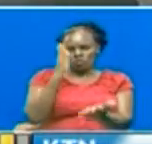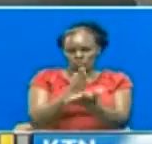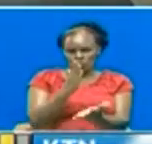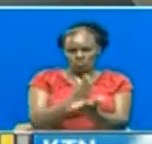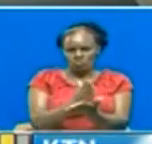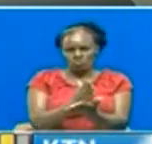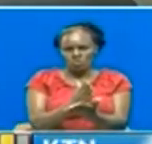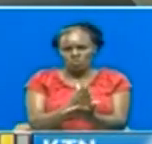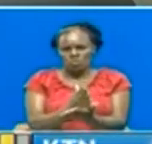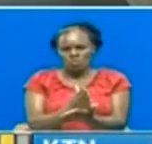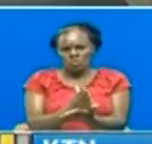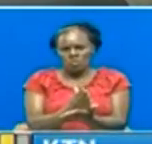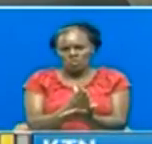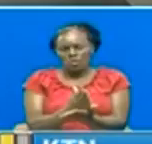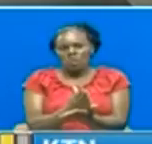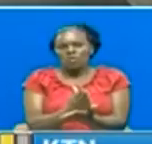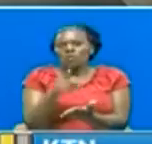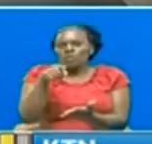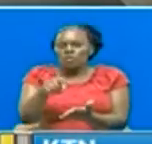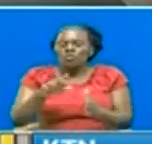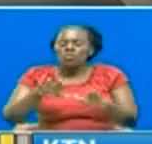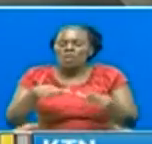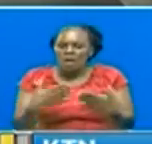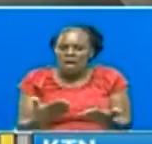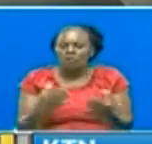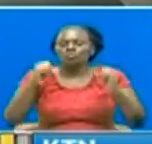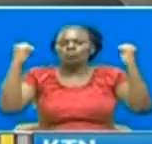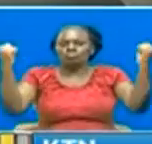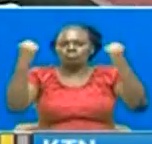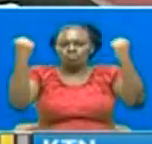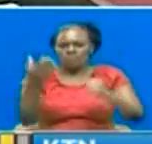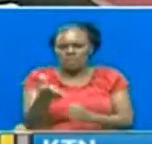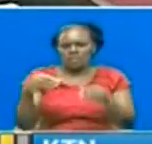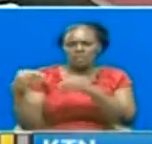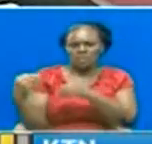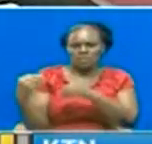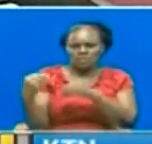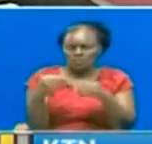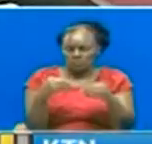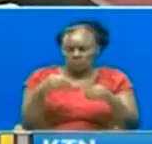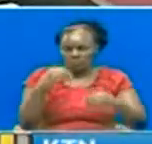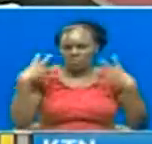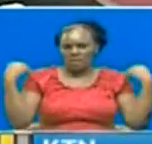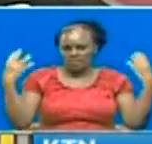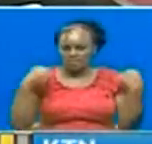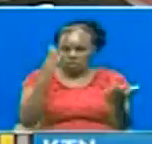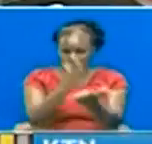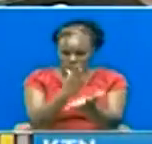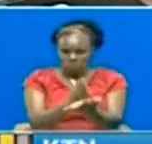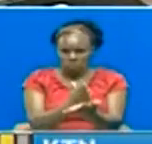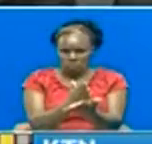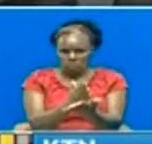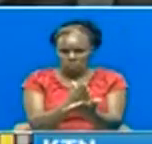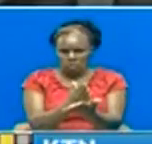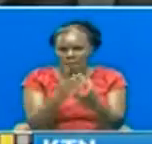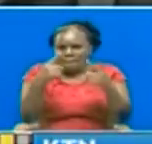lead this institution, how do you think you will succumb to over 50 years of such kind of culture? It is indeed true,